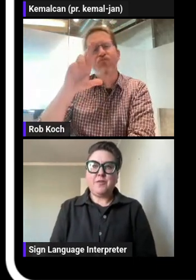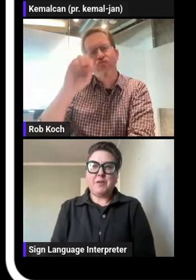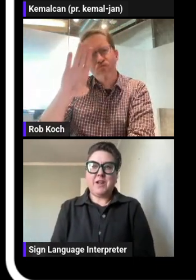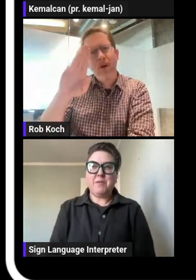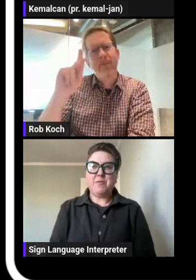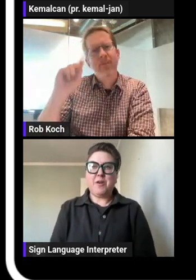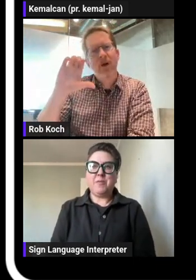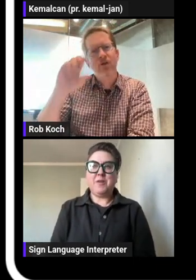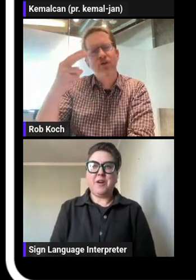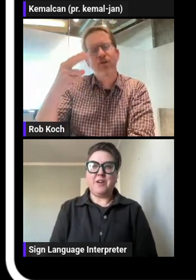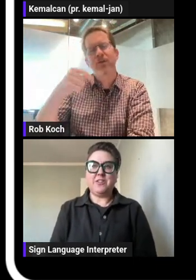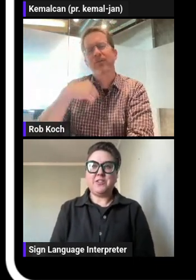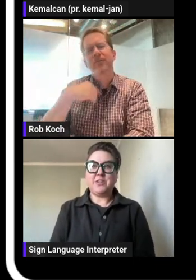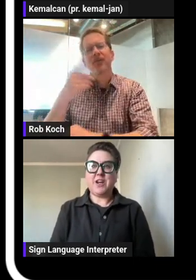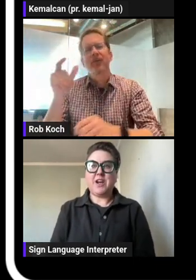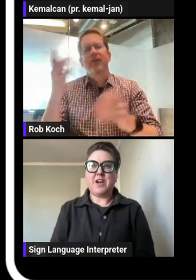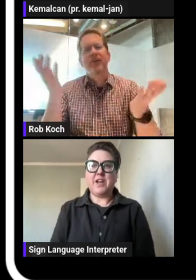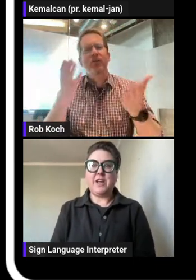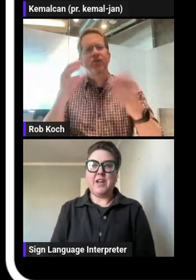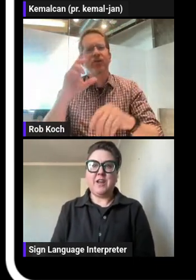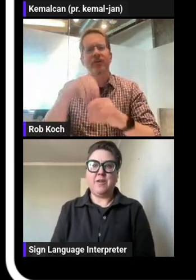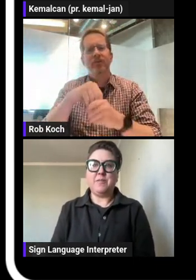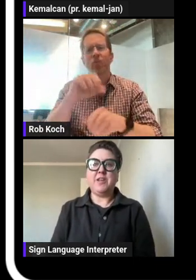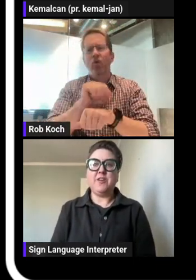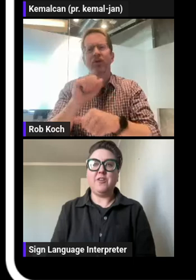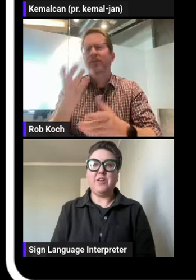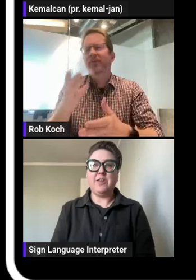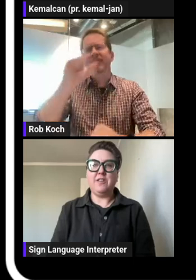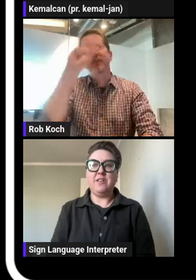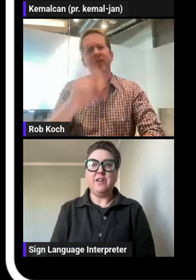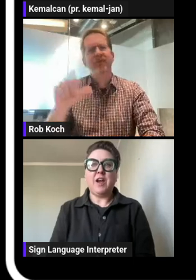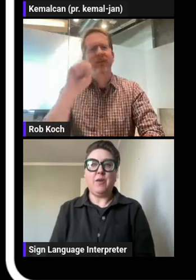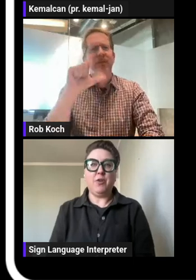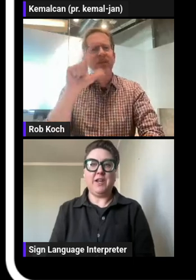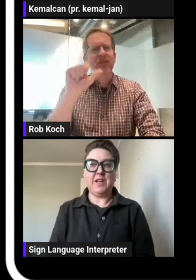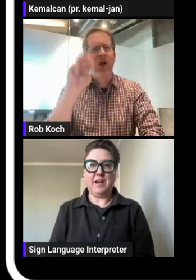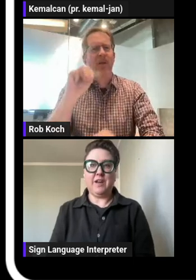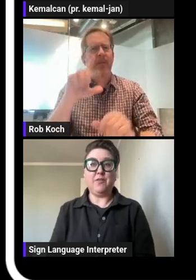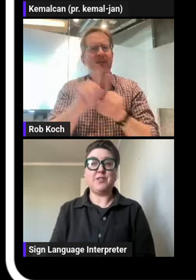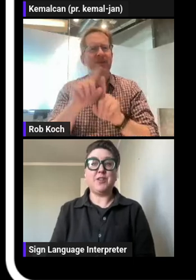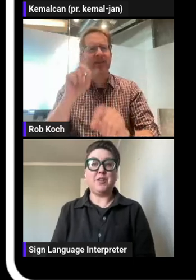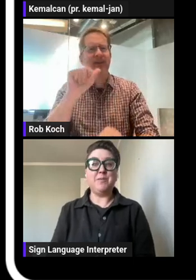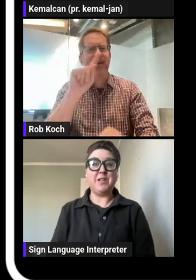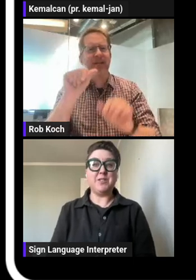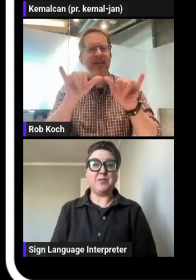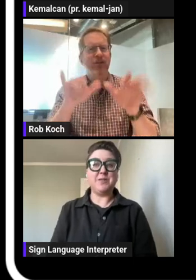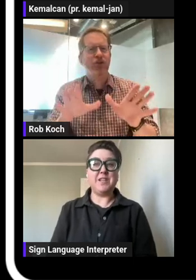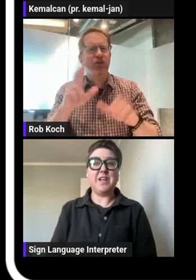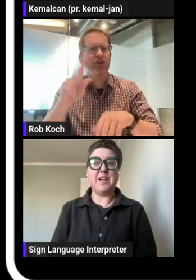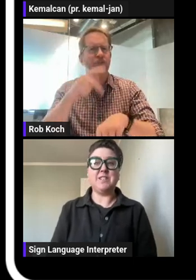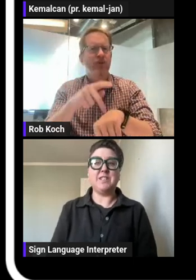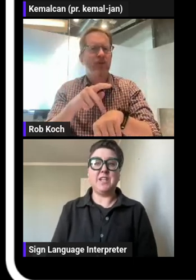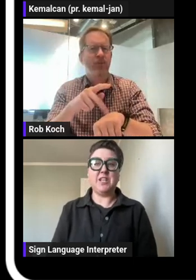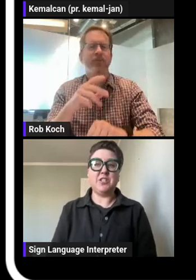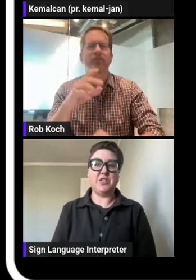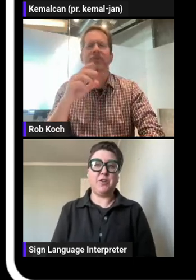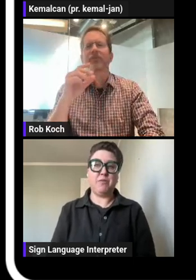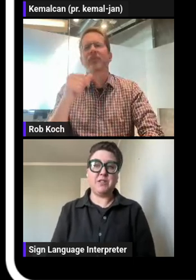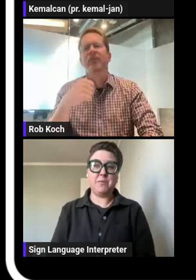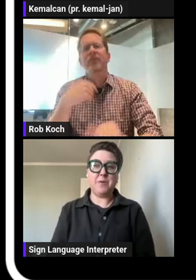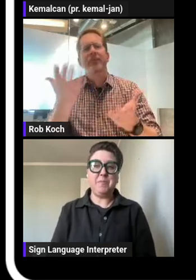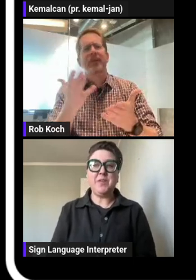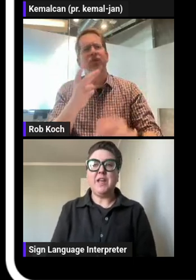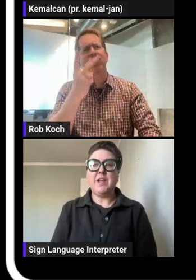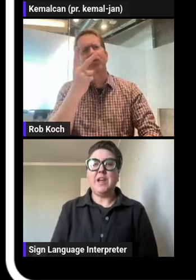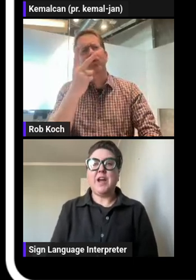Yeah, hello everybody. I'm Rob Koch. I work for Slalom Consulting as a data